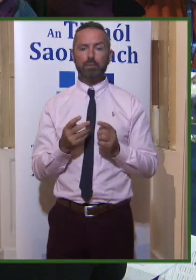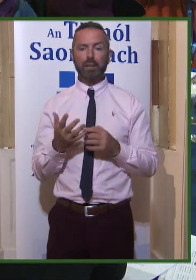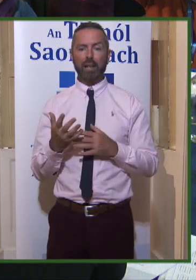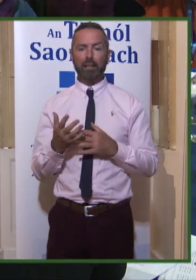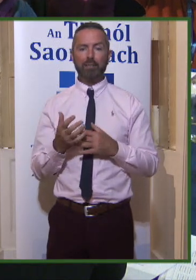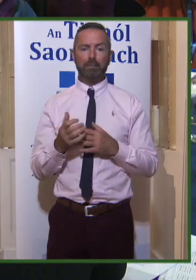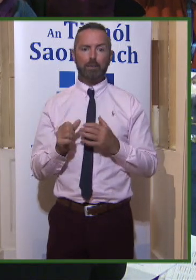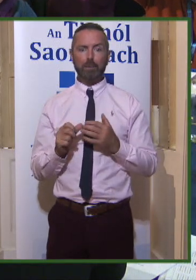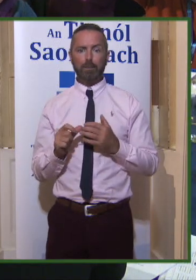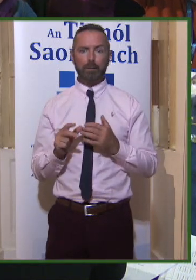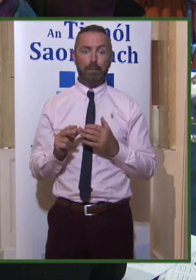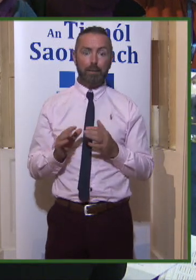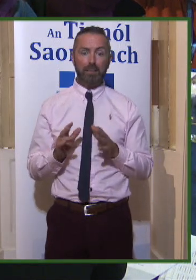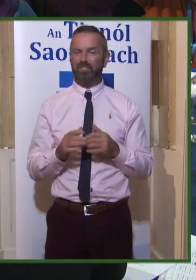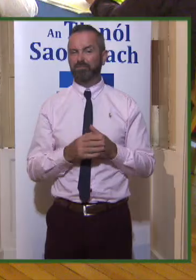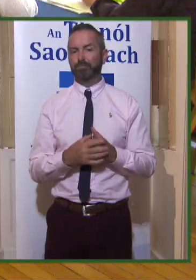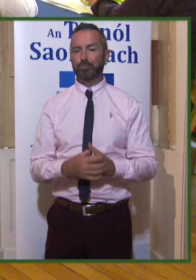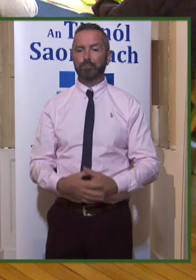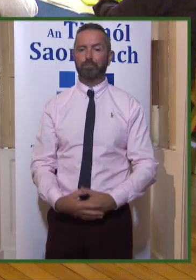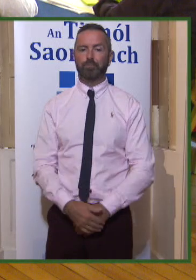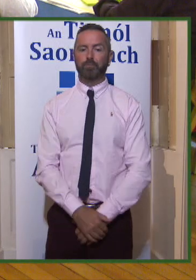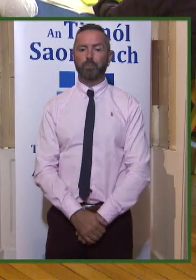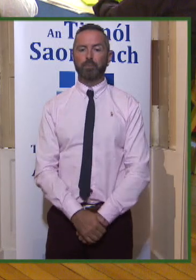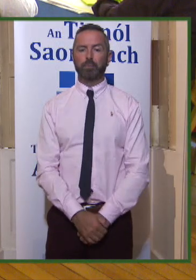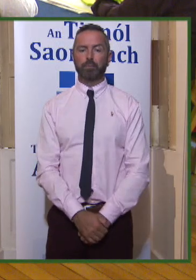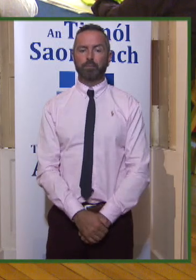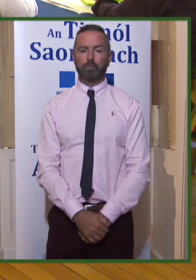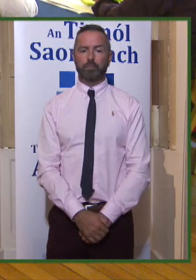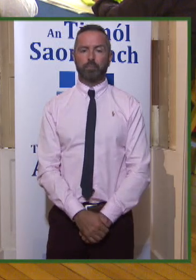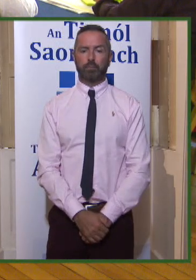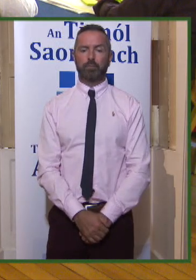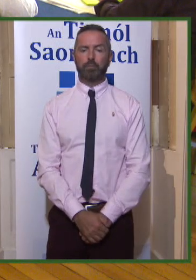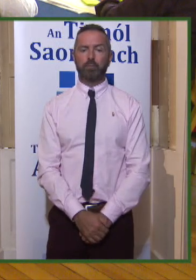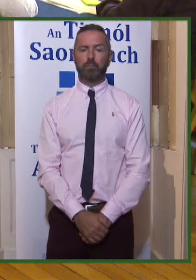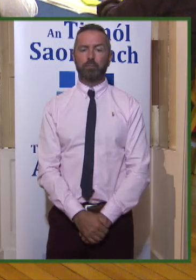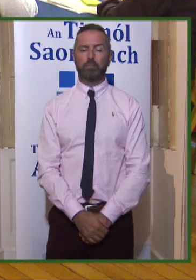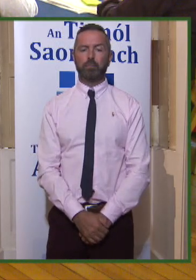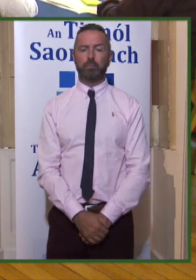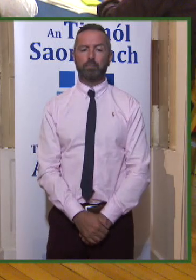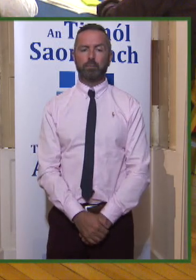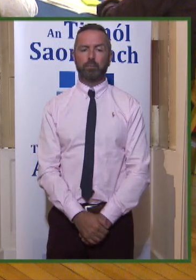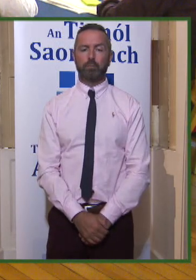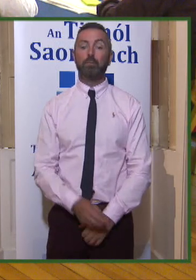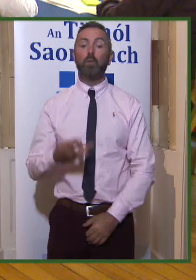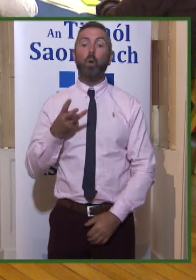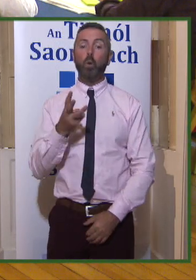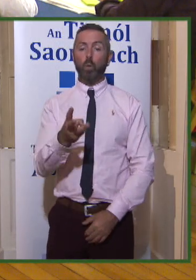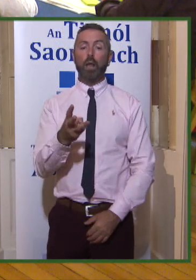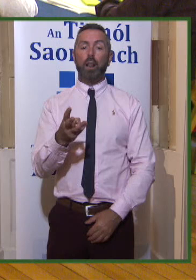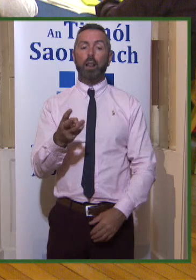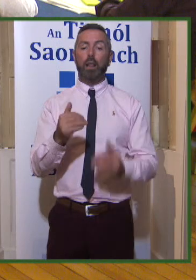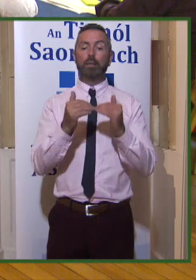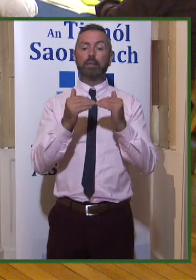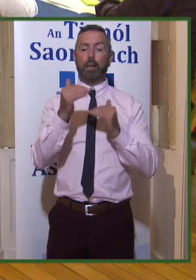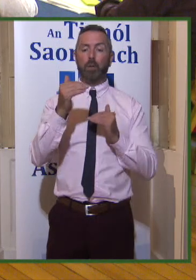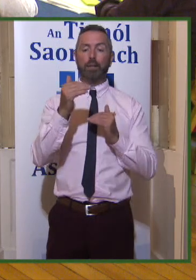Yeah. It's okay. No, it's clear. 6. Yeah, we'll split them. 7, 8, 9, 10. Okay, so the amendment